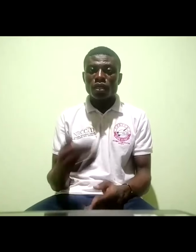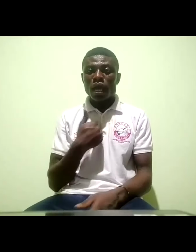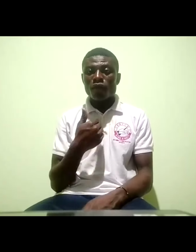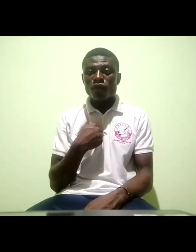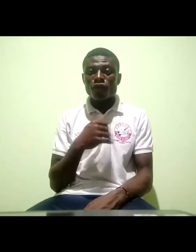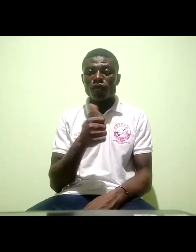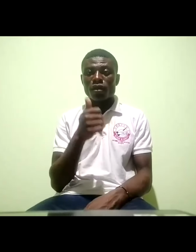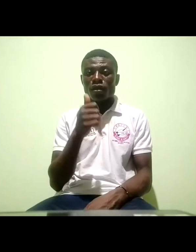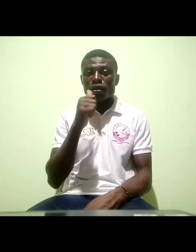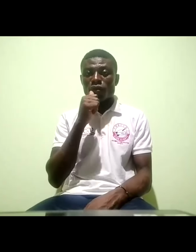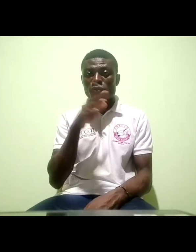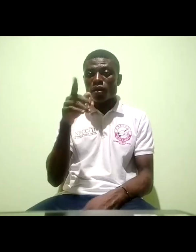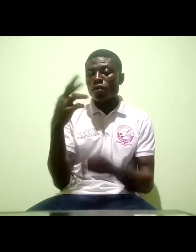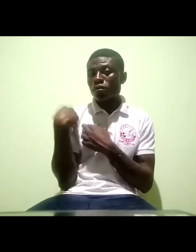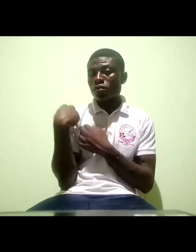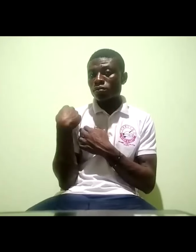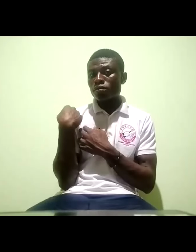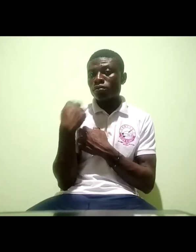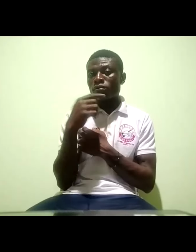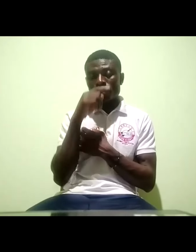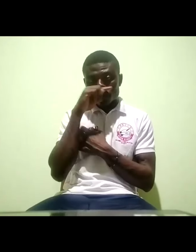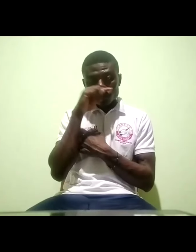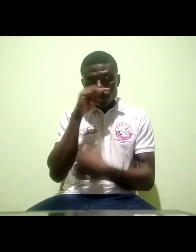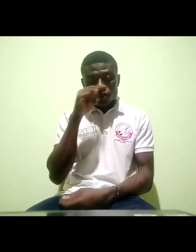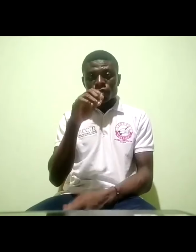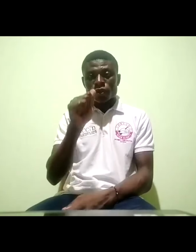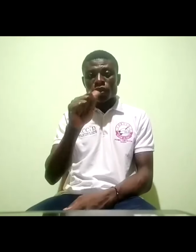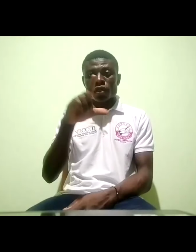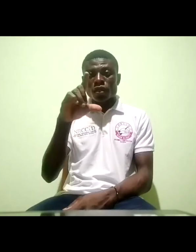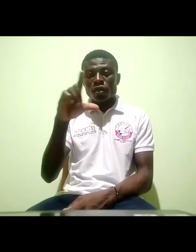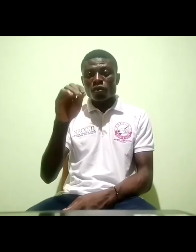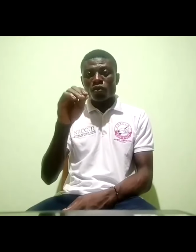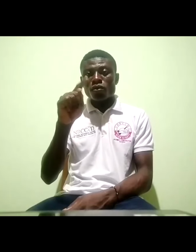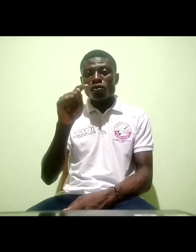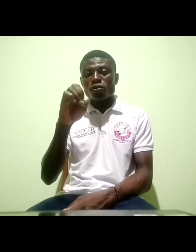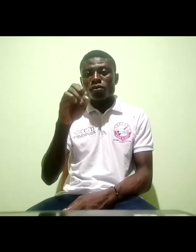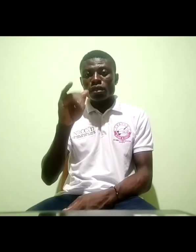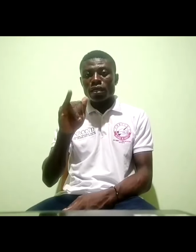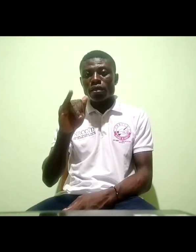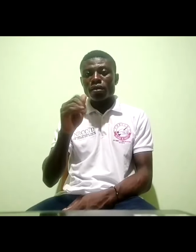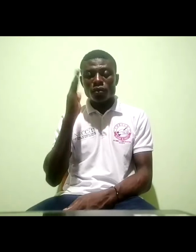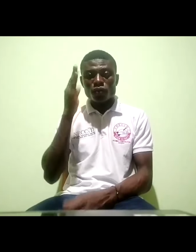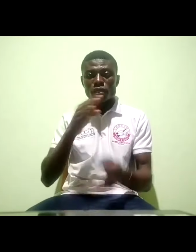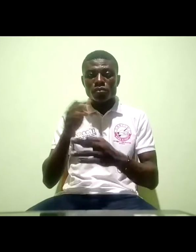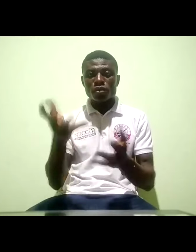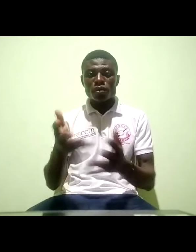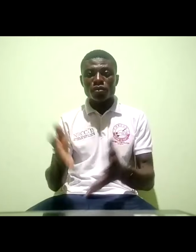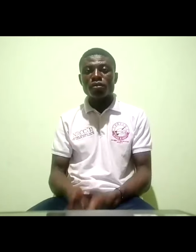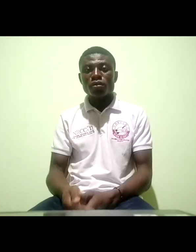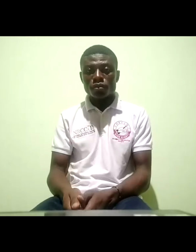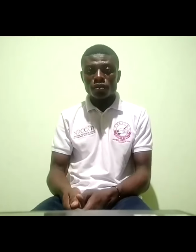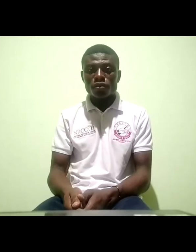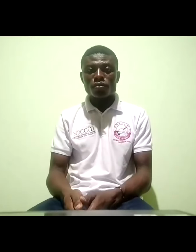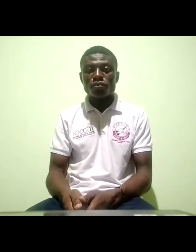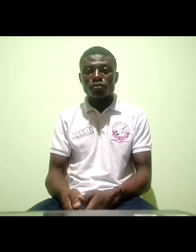explain that to you. Madam Ida Alote Brown, are you here? Yes, Rosalind, I'm here. Can you hear me? Yes. Yes,